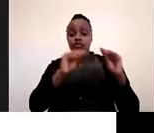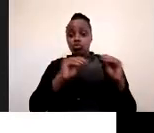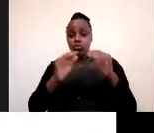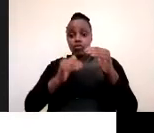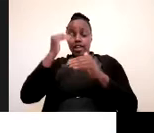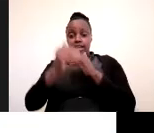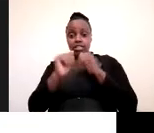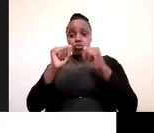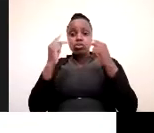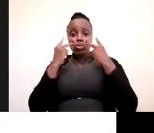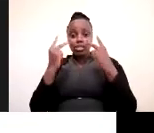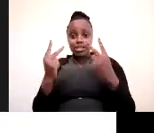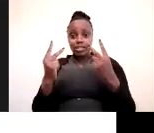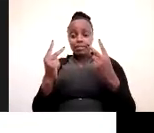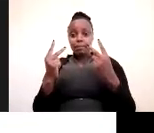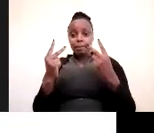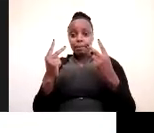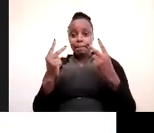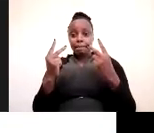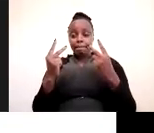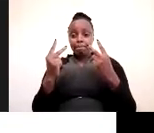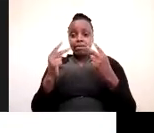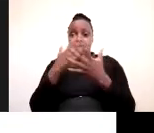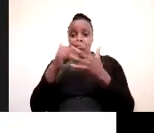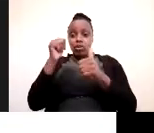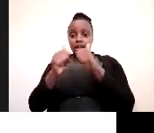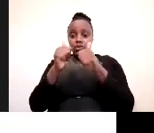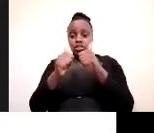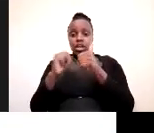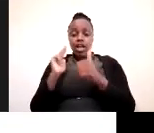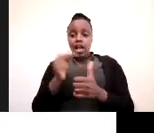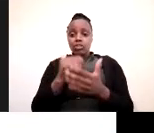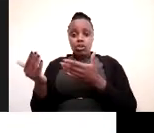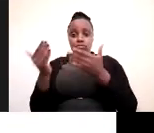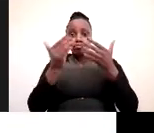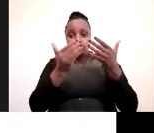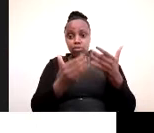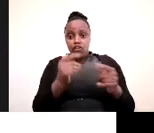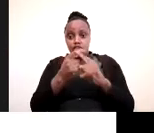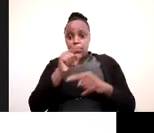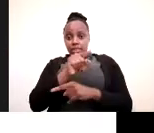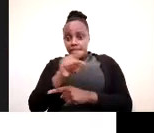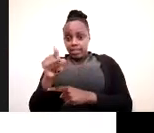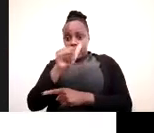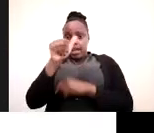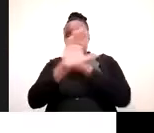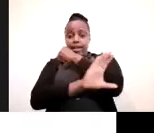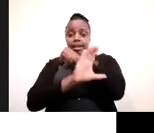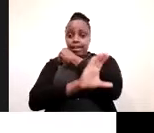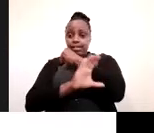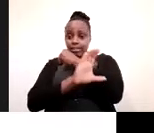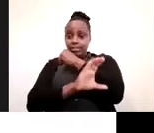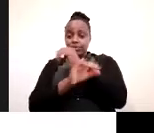can see also the kind of products that we are importing from those third countries. So overall,